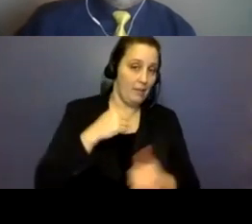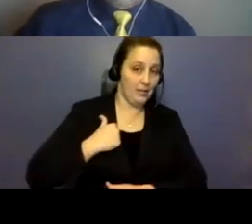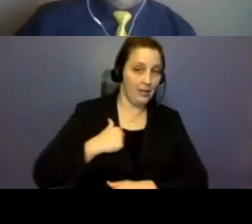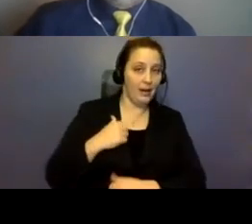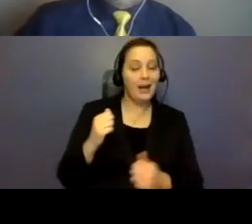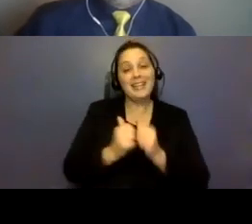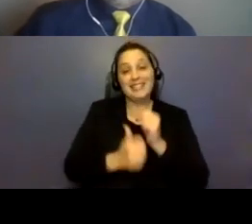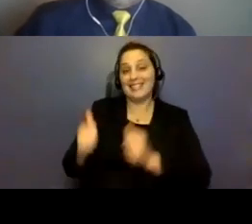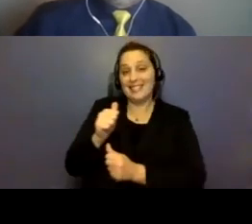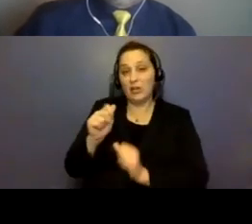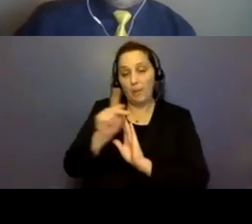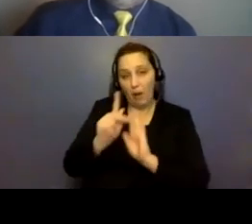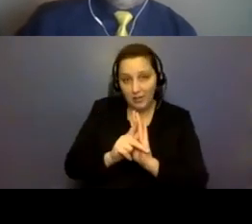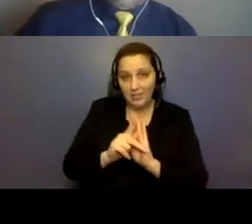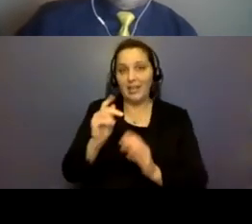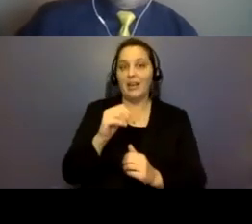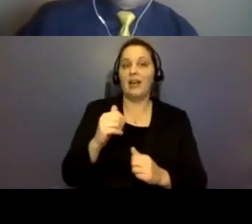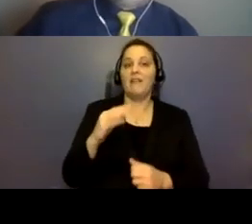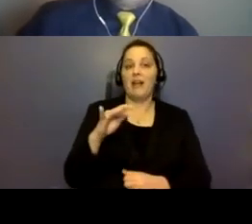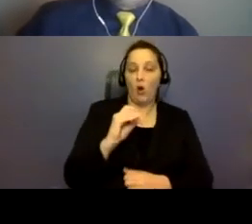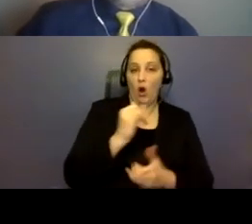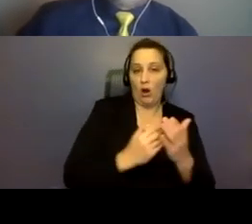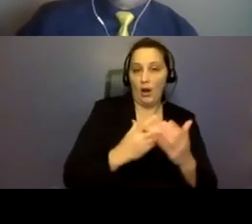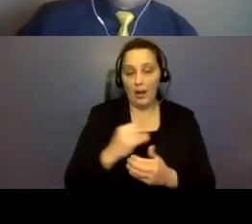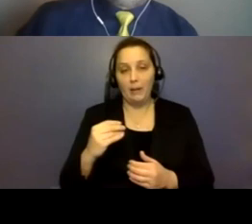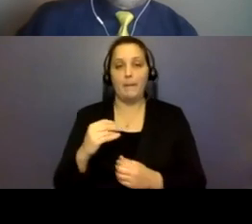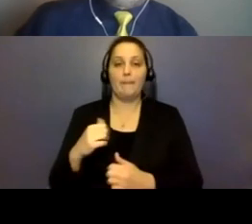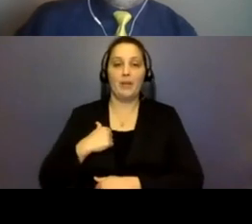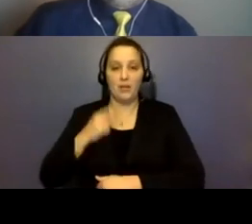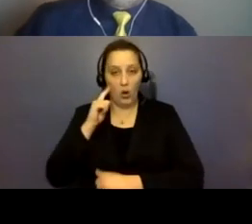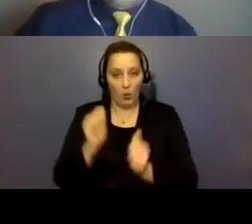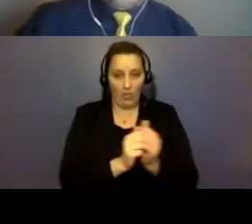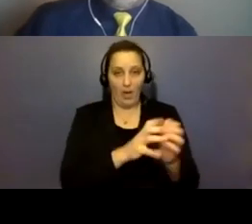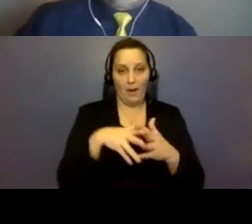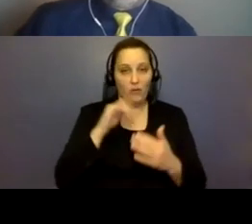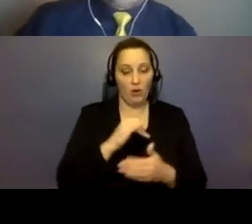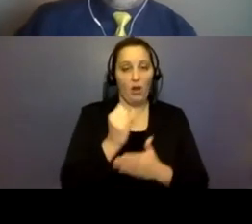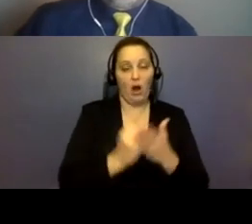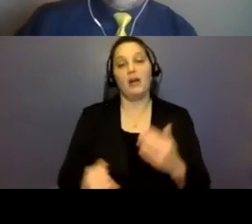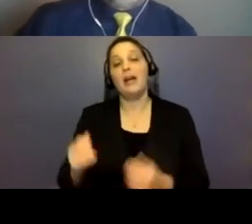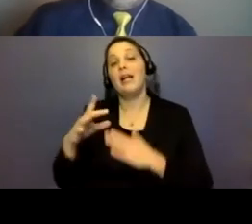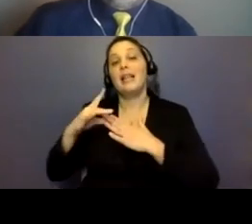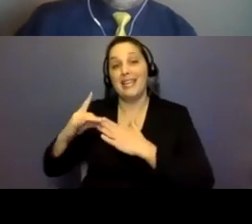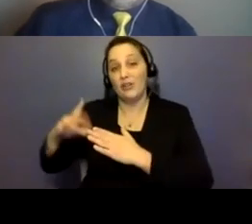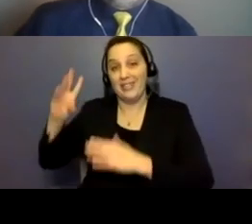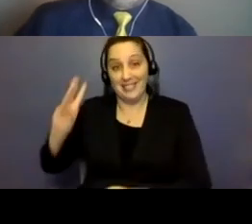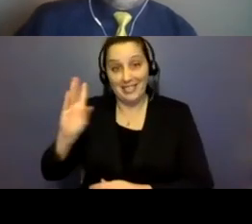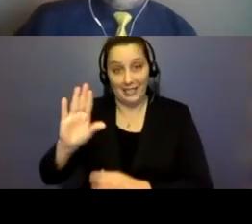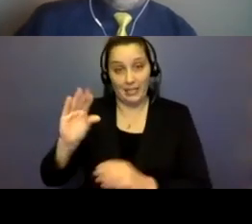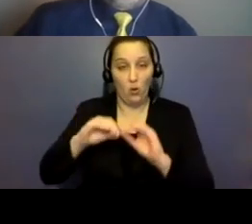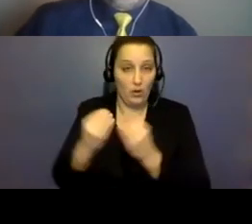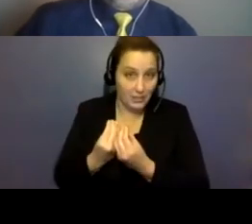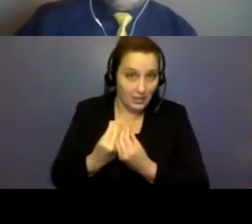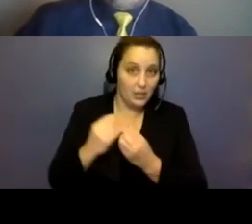Policy Fellow Arts and Military with Americans for the Arts. Leader 6 is his organization, provides